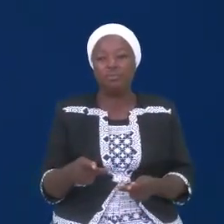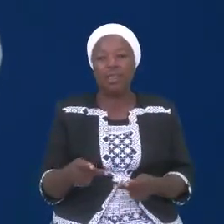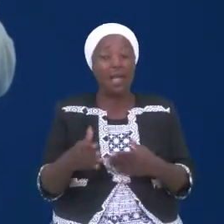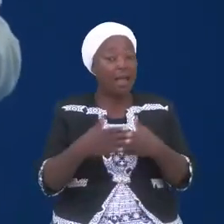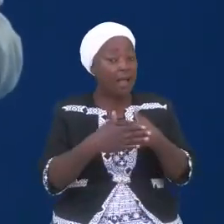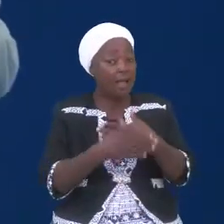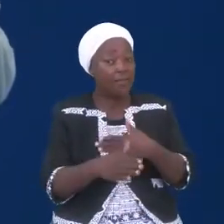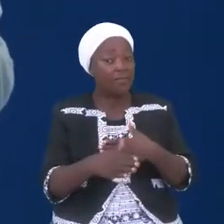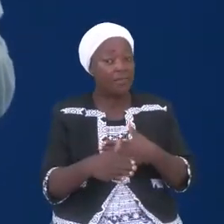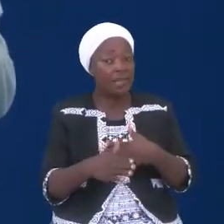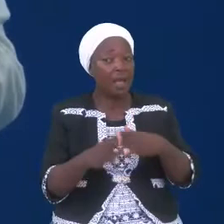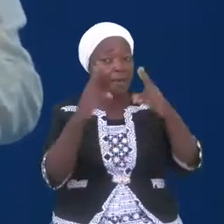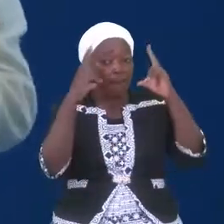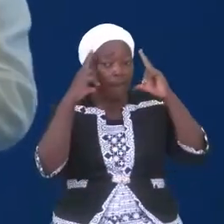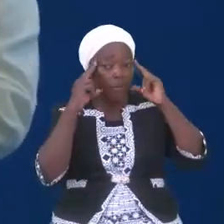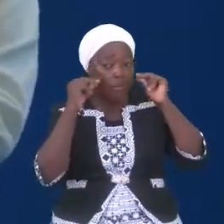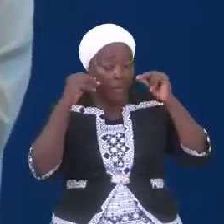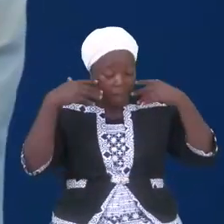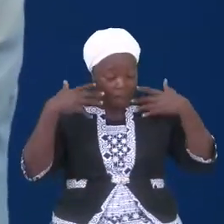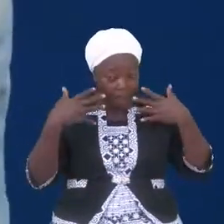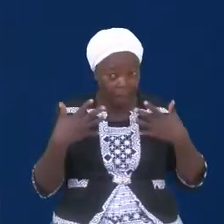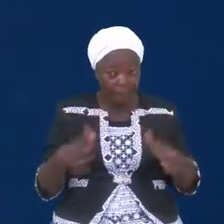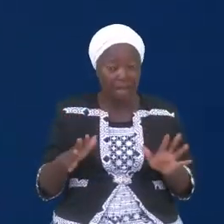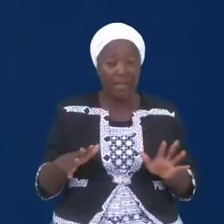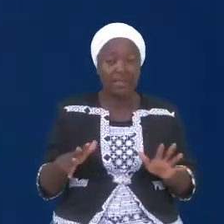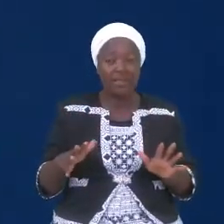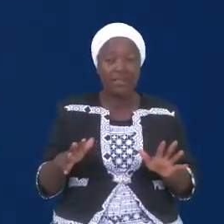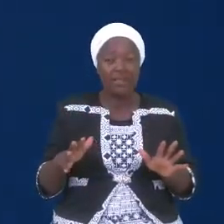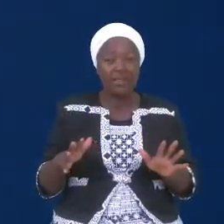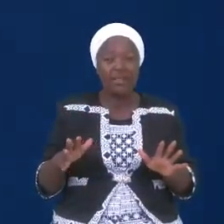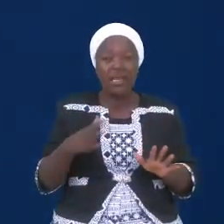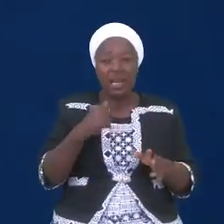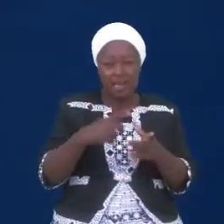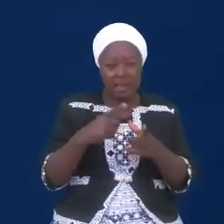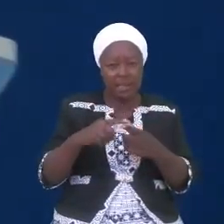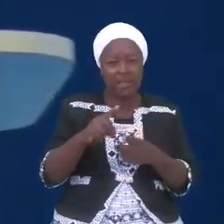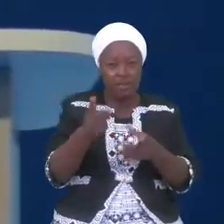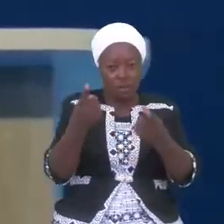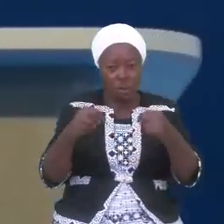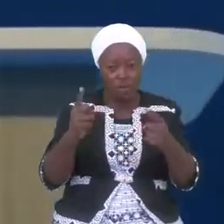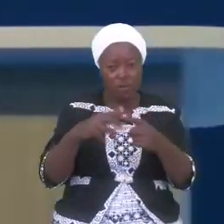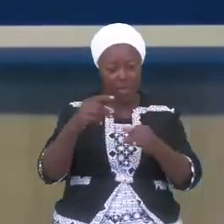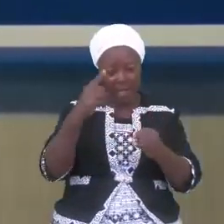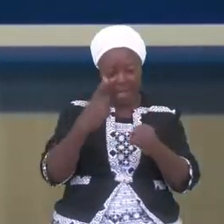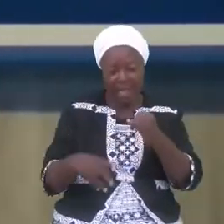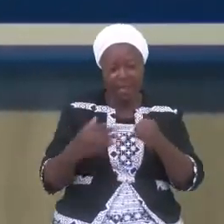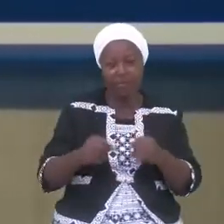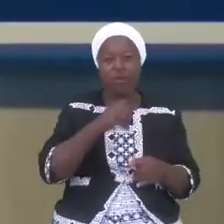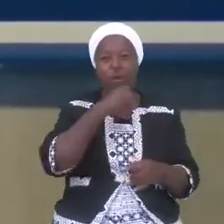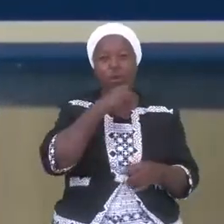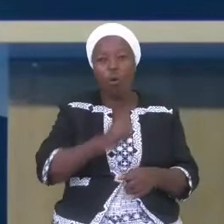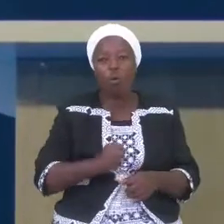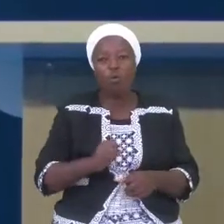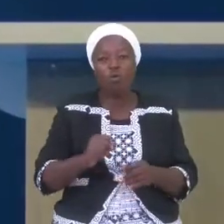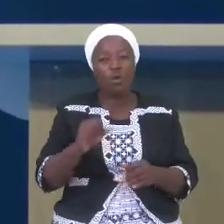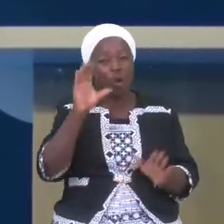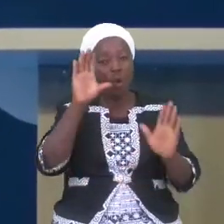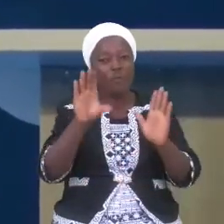After Moses ended, and then you come to the end of the old